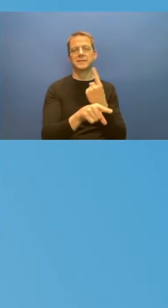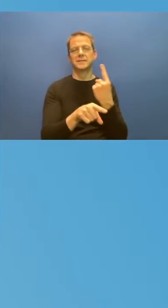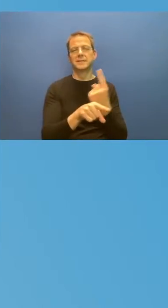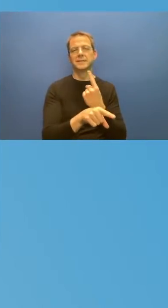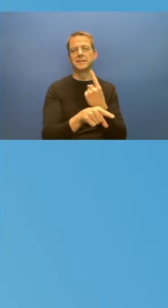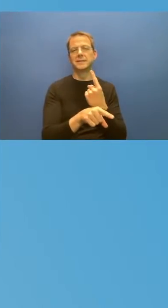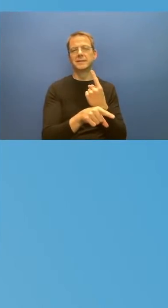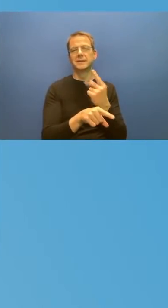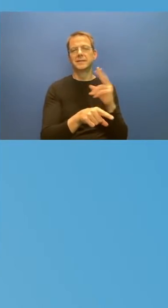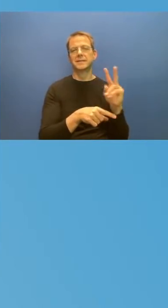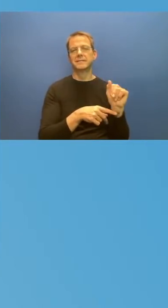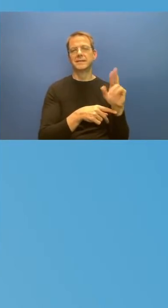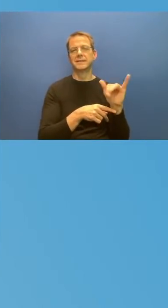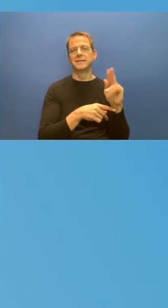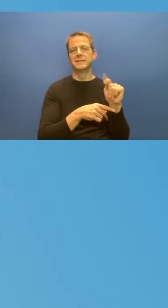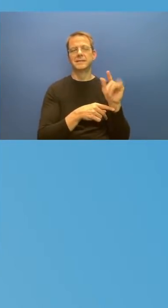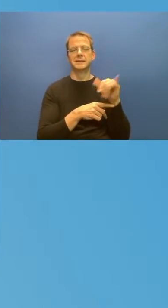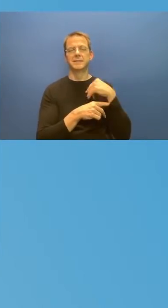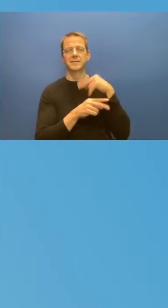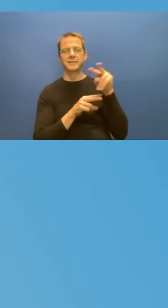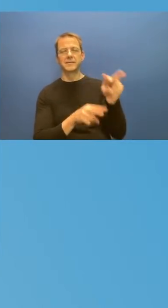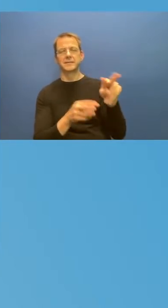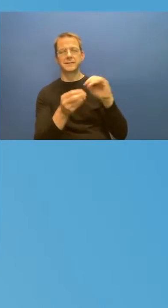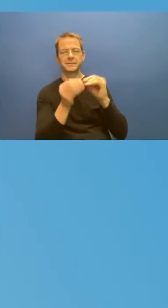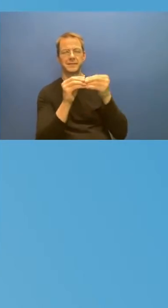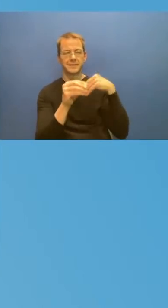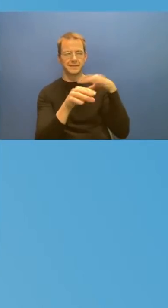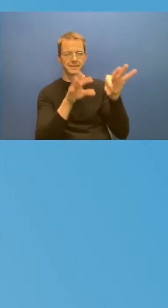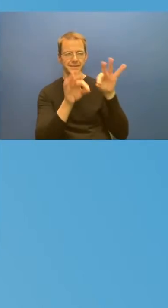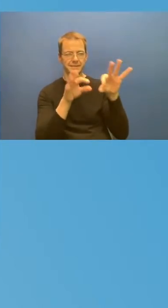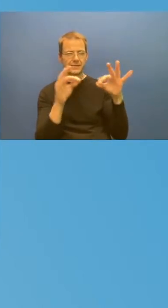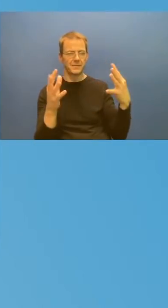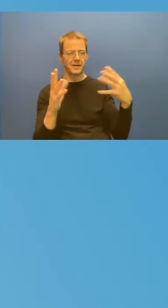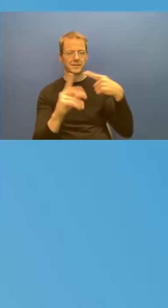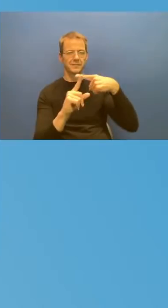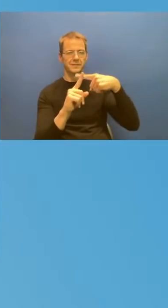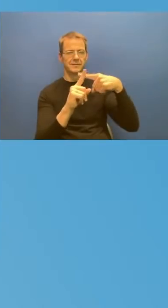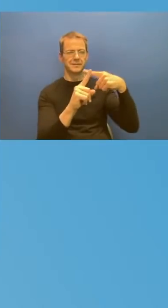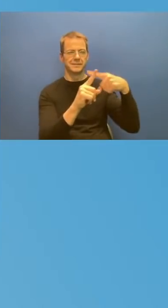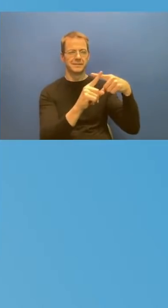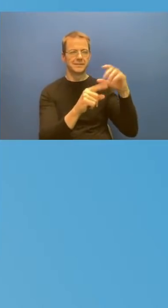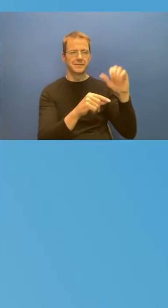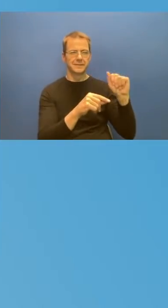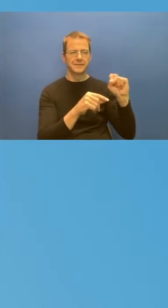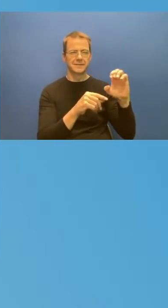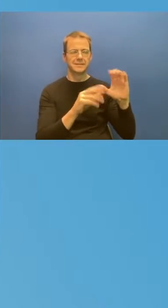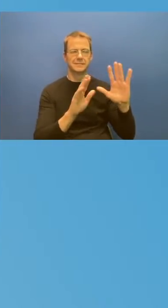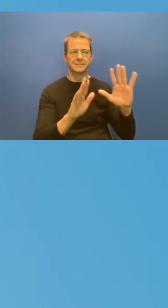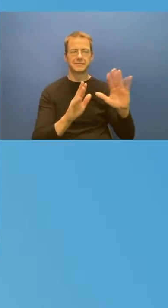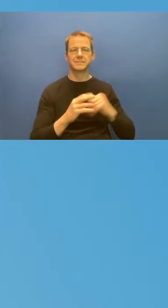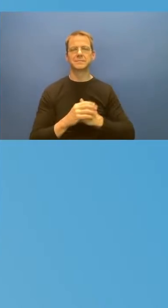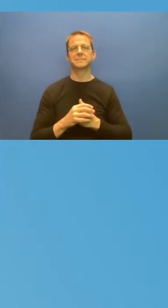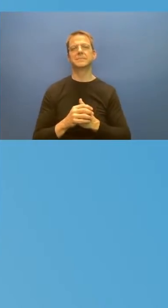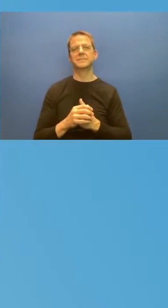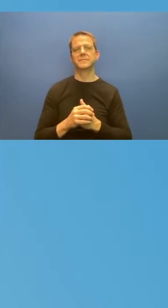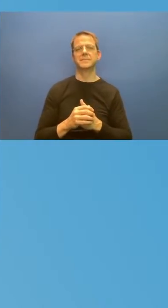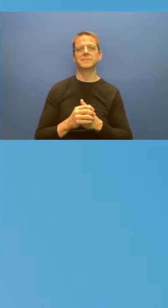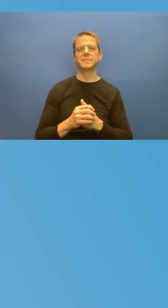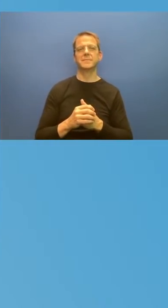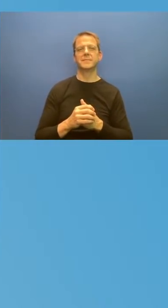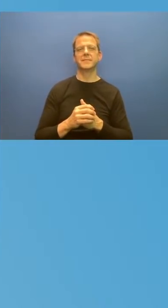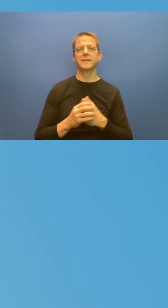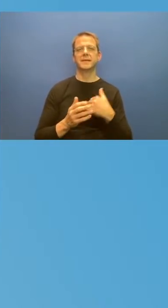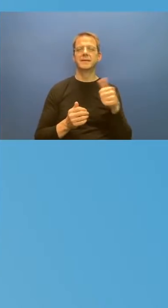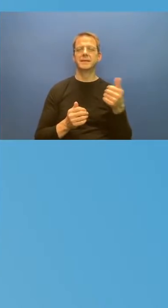And yeah, I think some other important points that were mentioned too. What is our caseload and where is